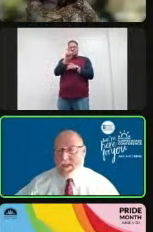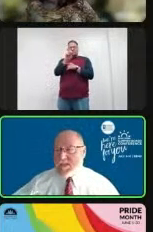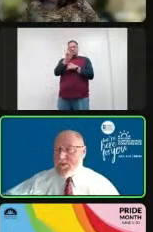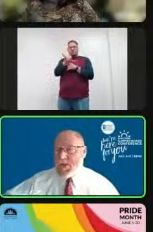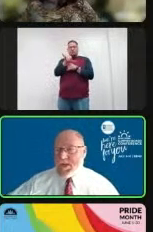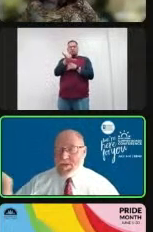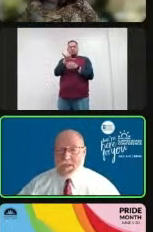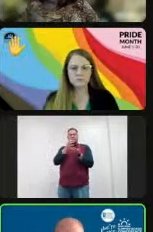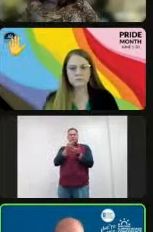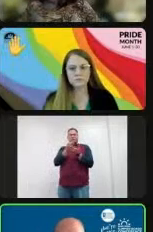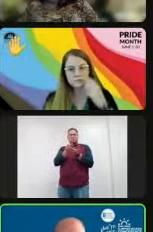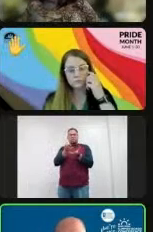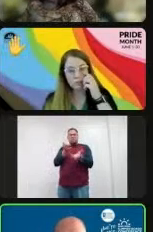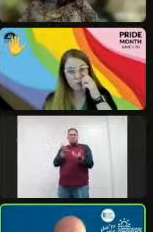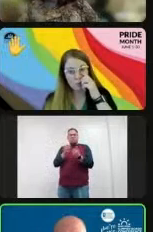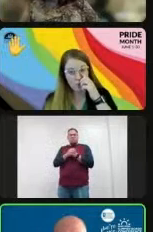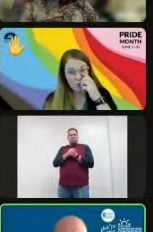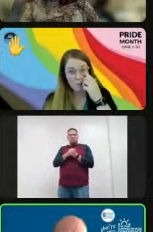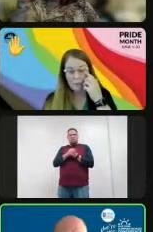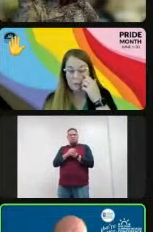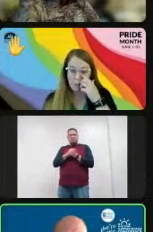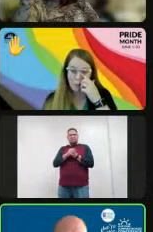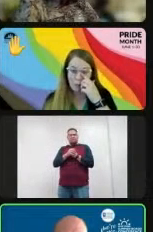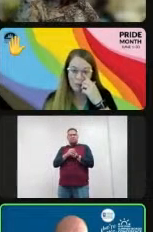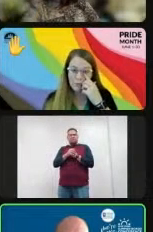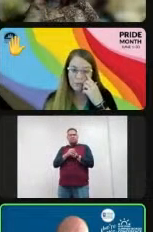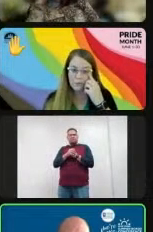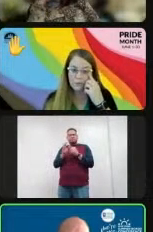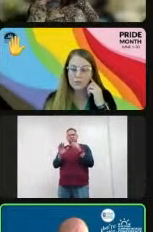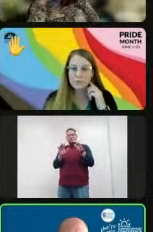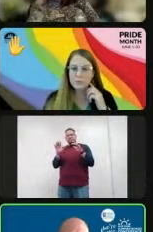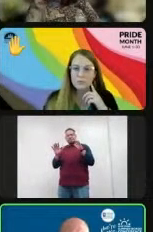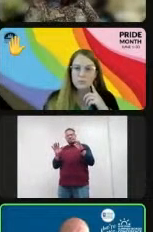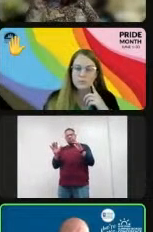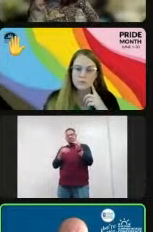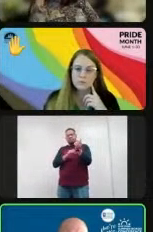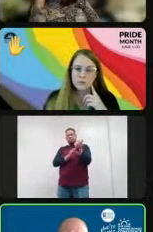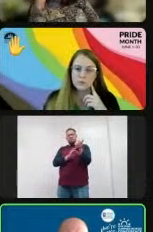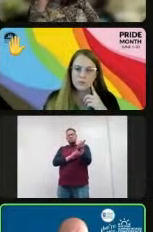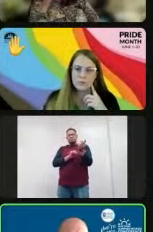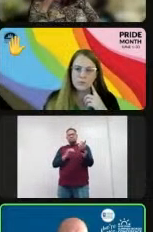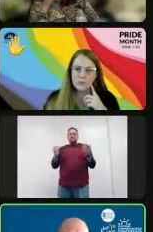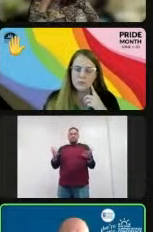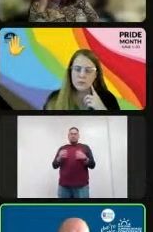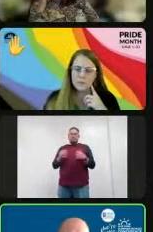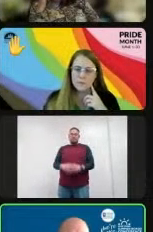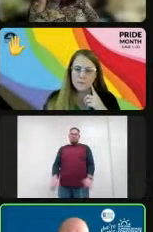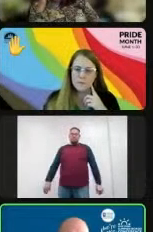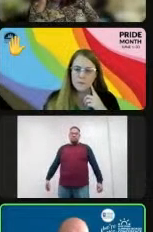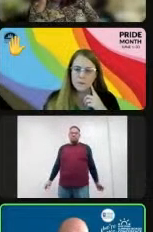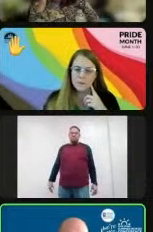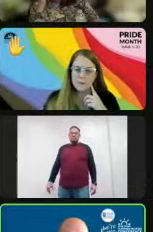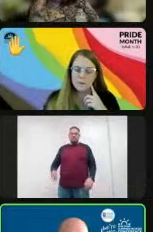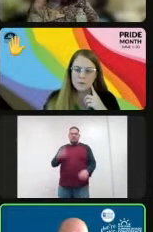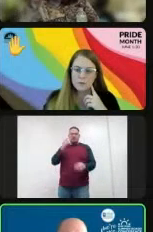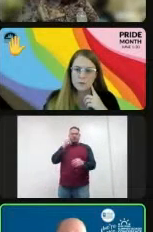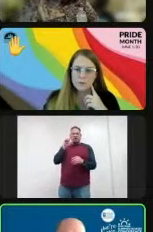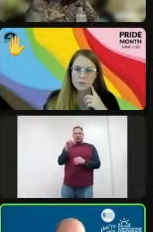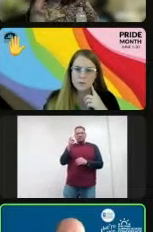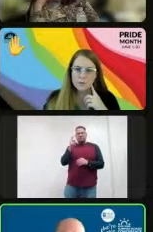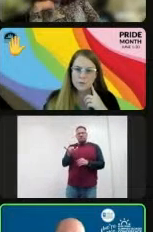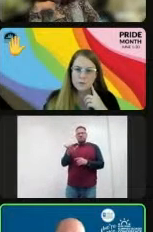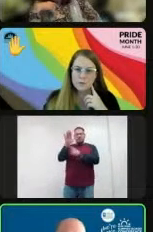in this particular statement? Yeah, well, I think Ashley, just raise your hand, then